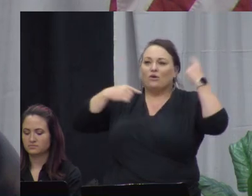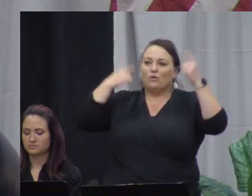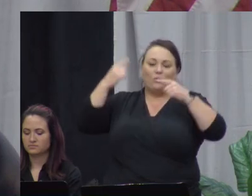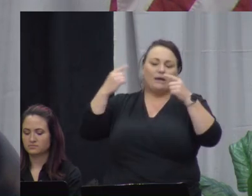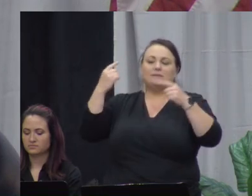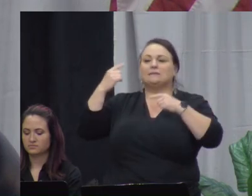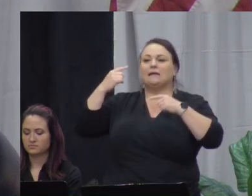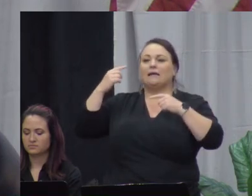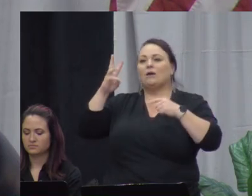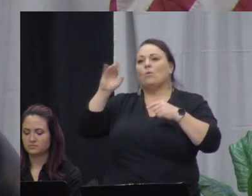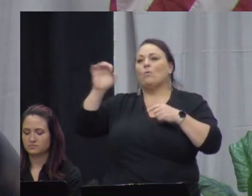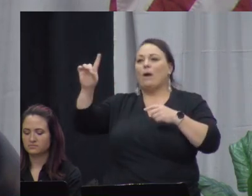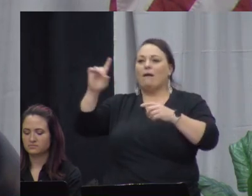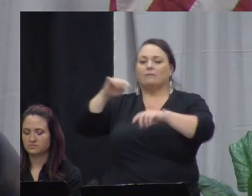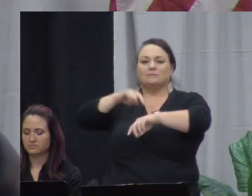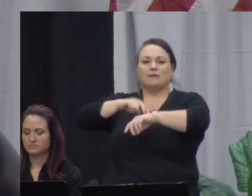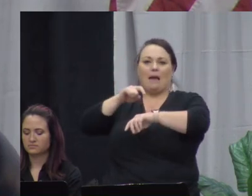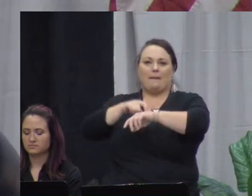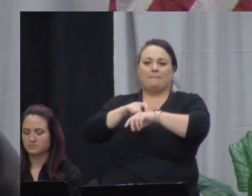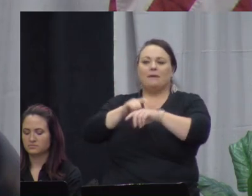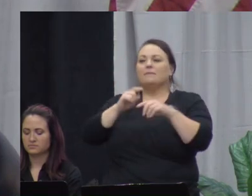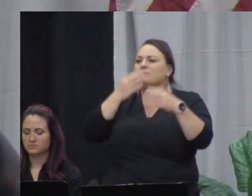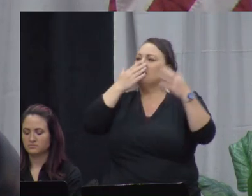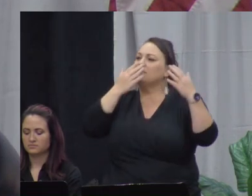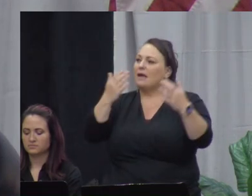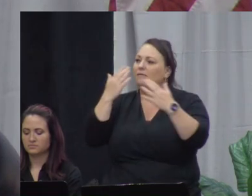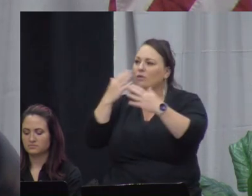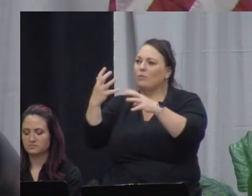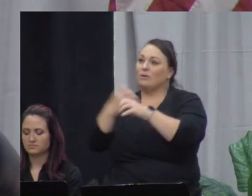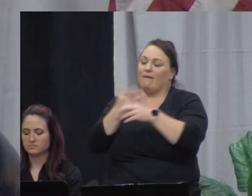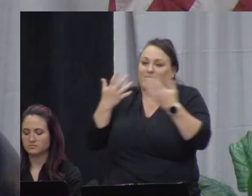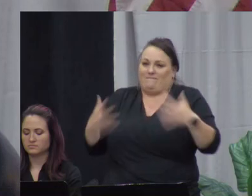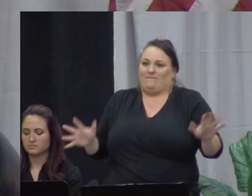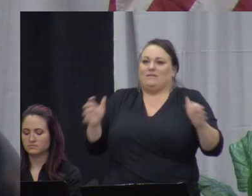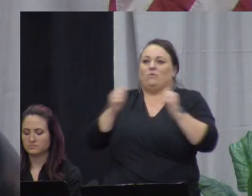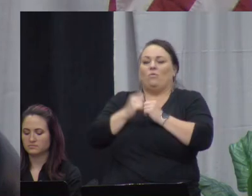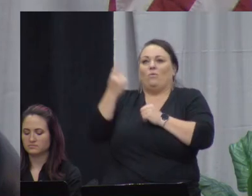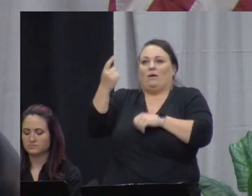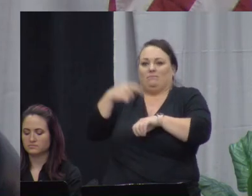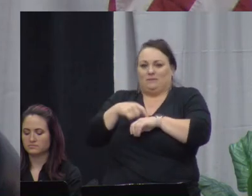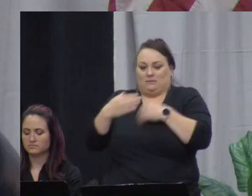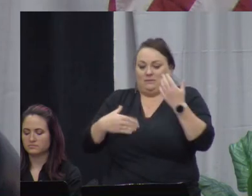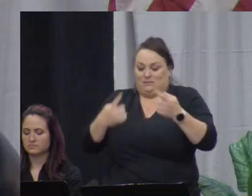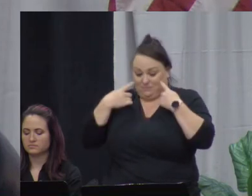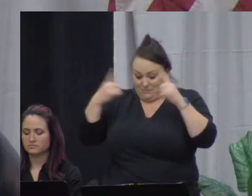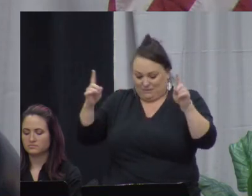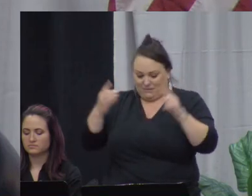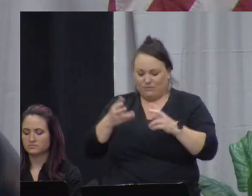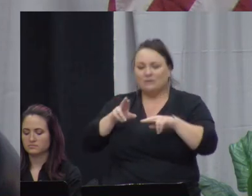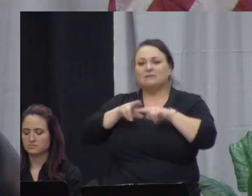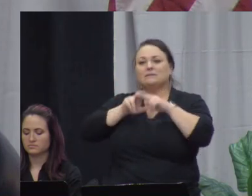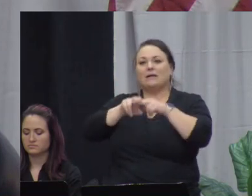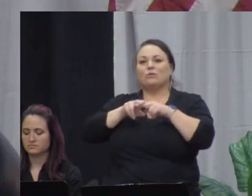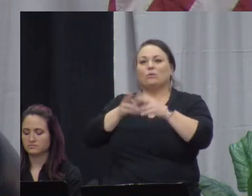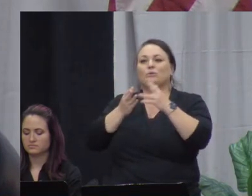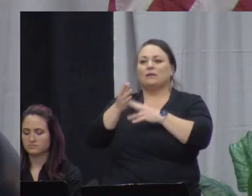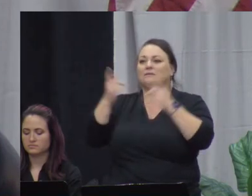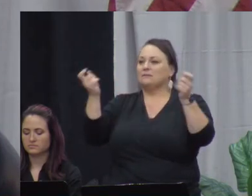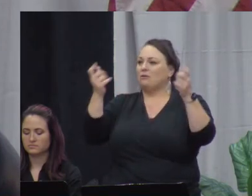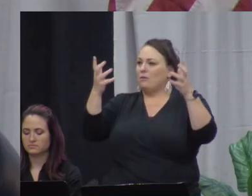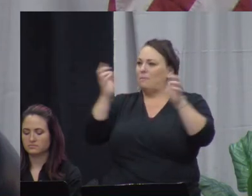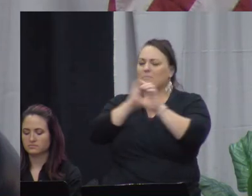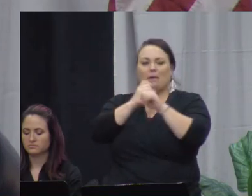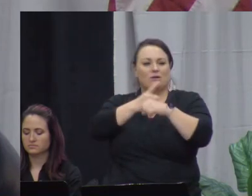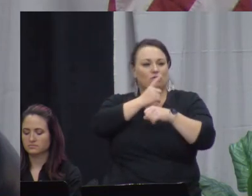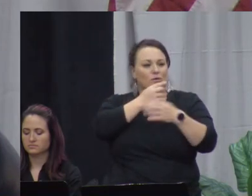you had. Others of us will be thankful we got through it in one piece. As we sit through this ceremony, be sure to thank